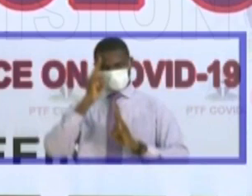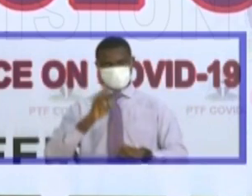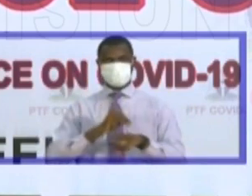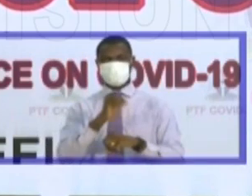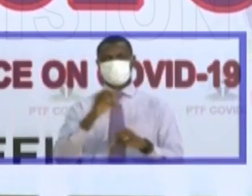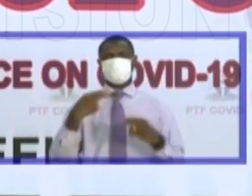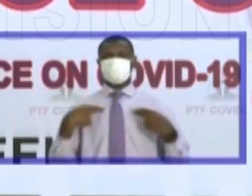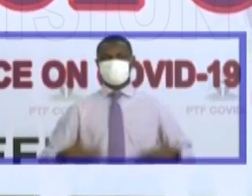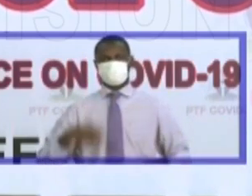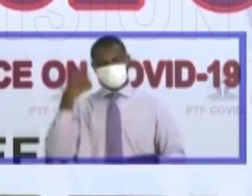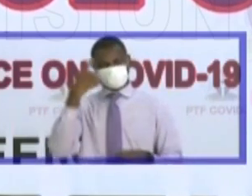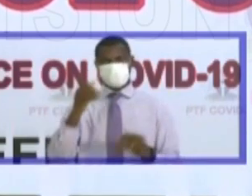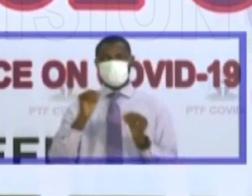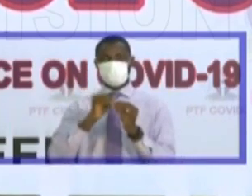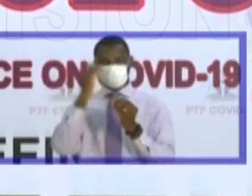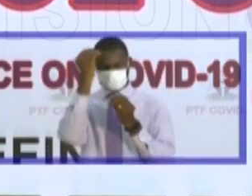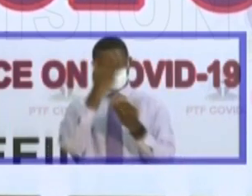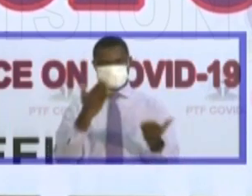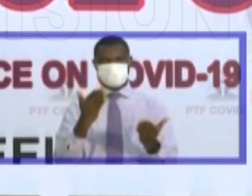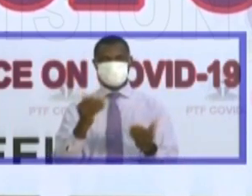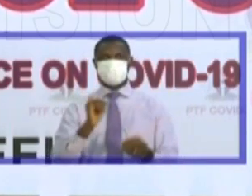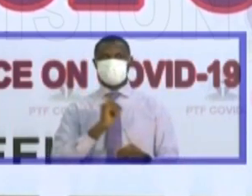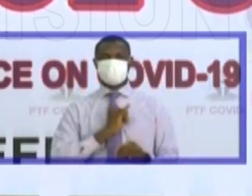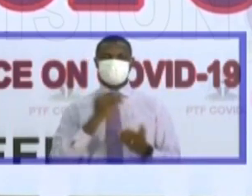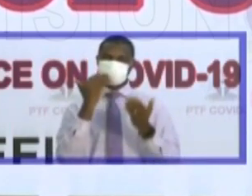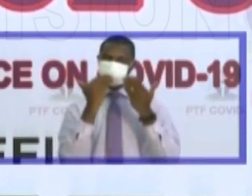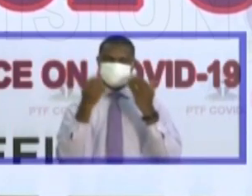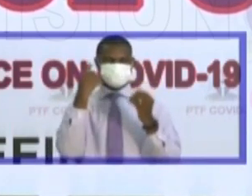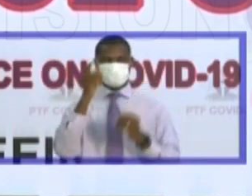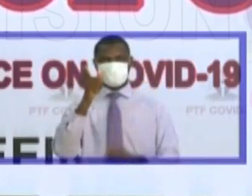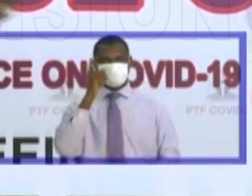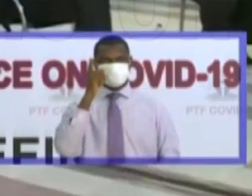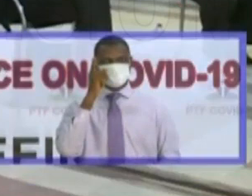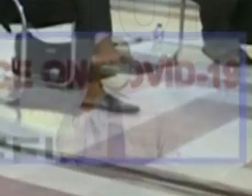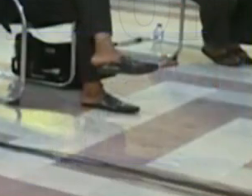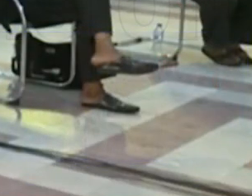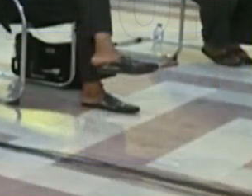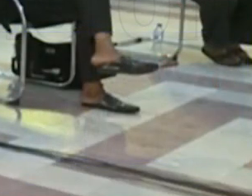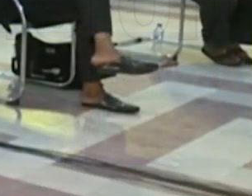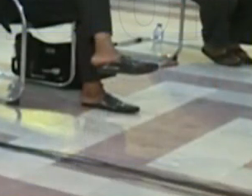his update, and I thank you most sincerely for listening.